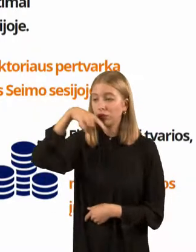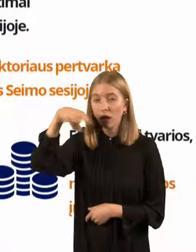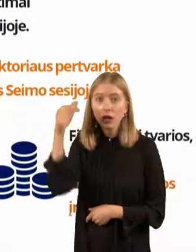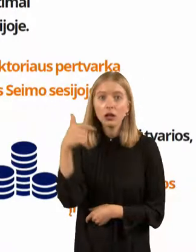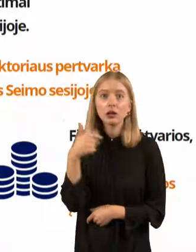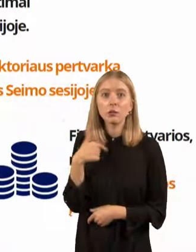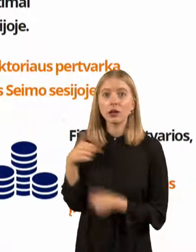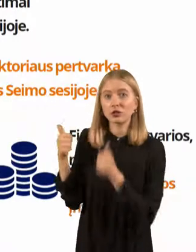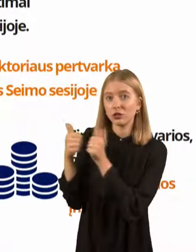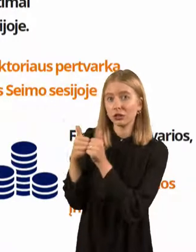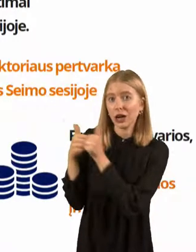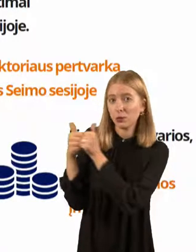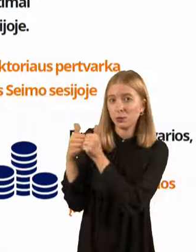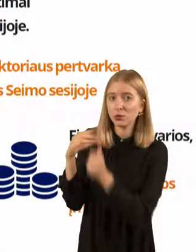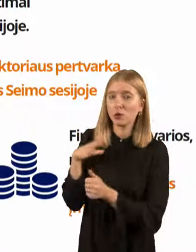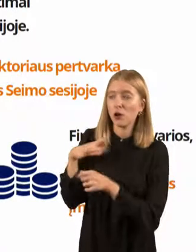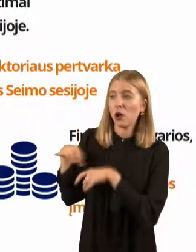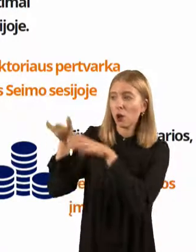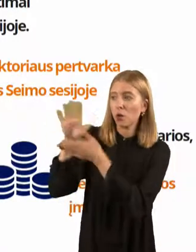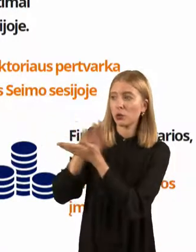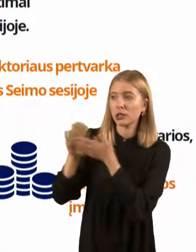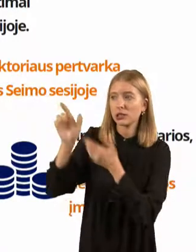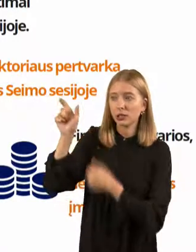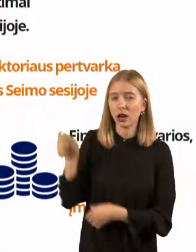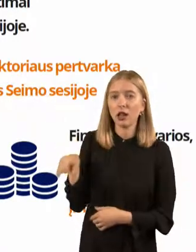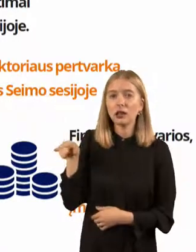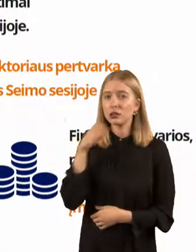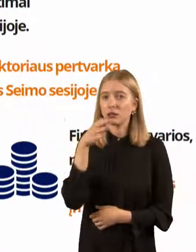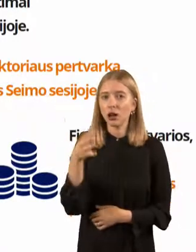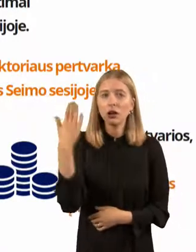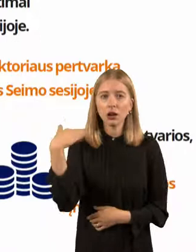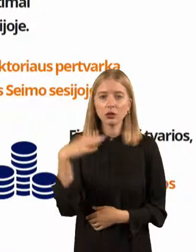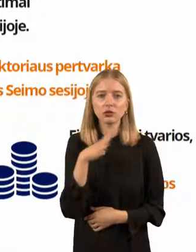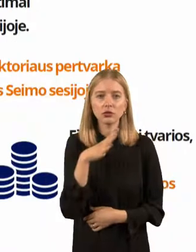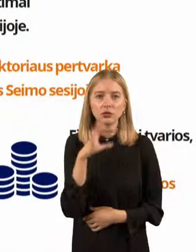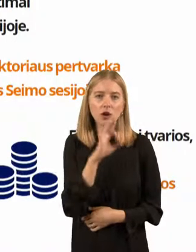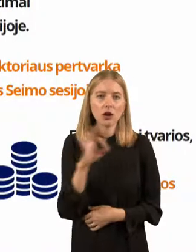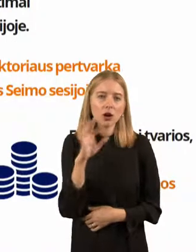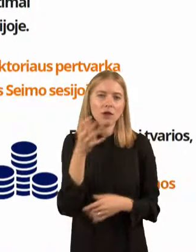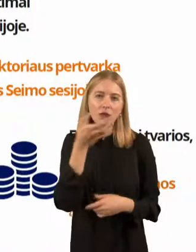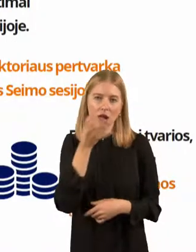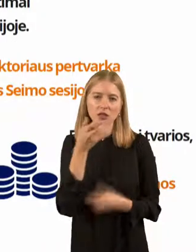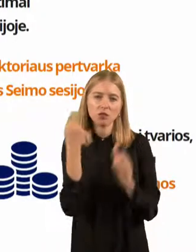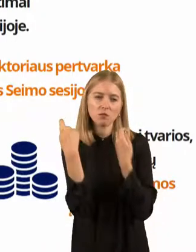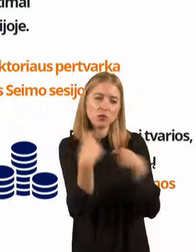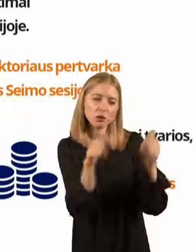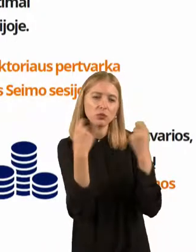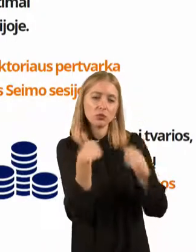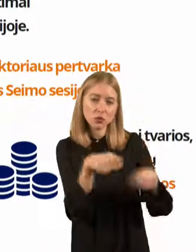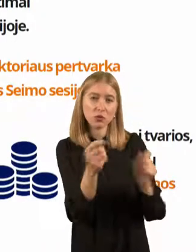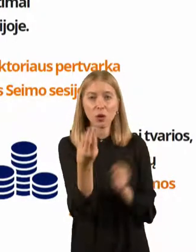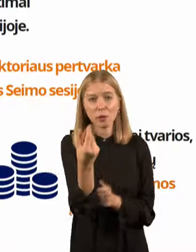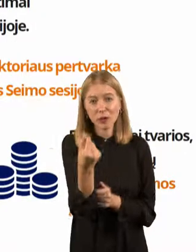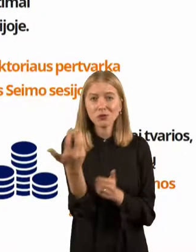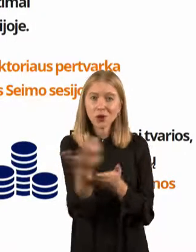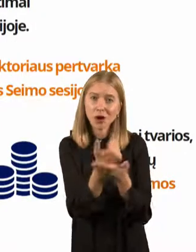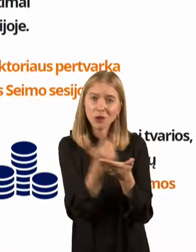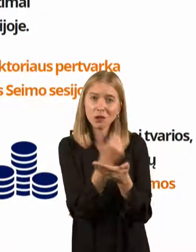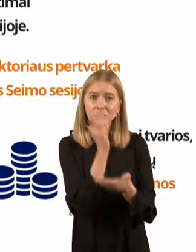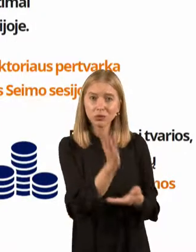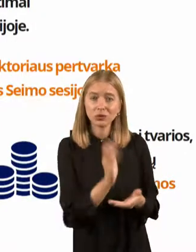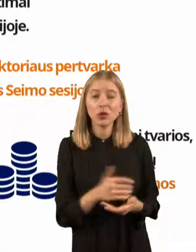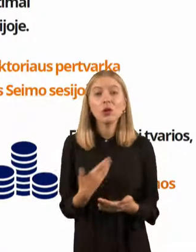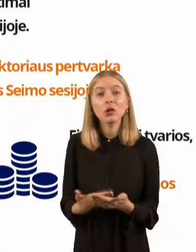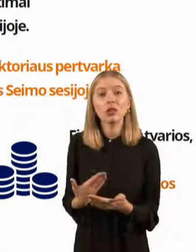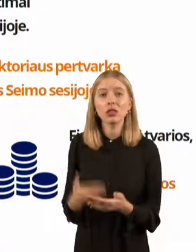A few years ago, I was sitting next to an Australian on the plane, who said that